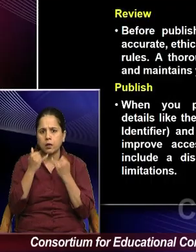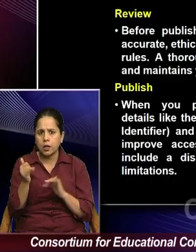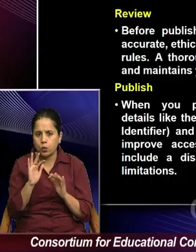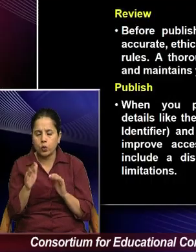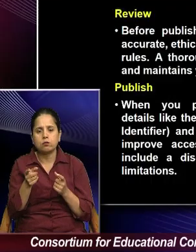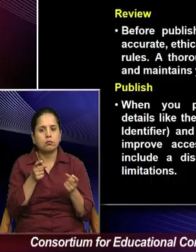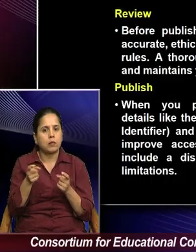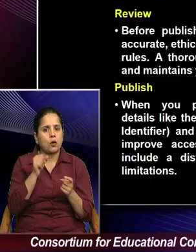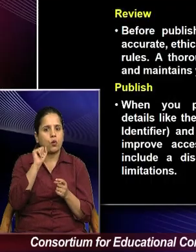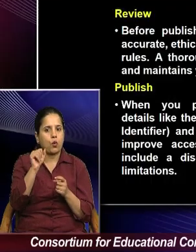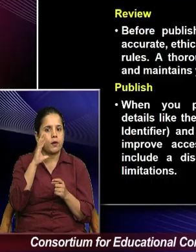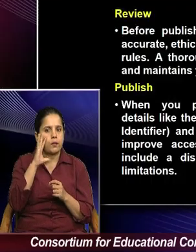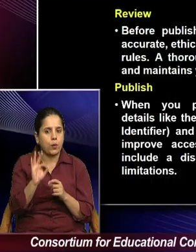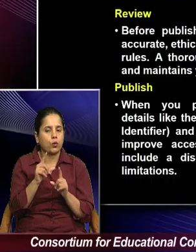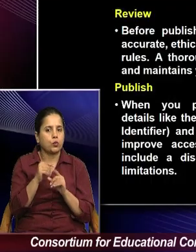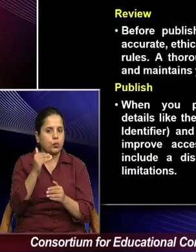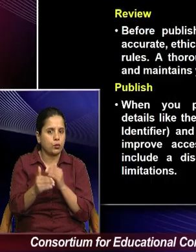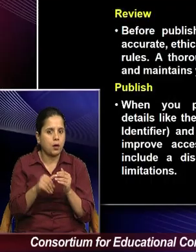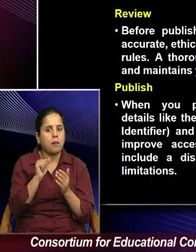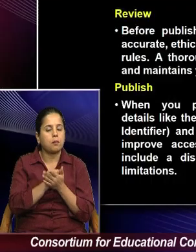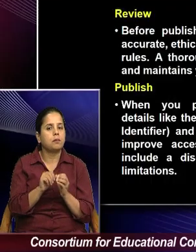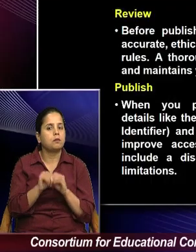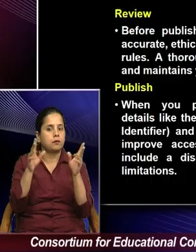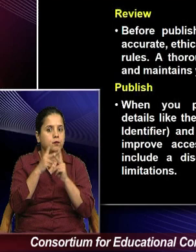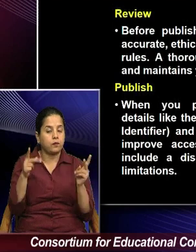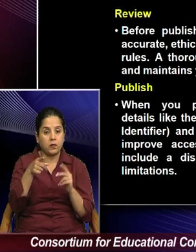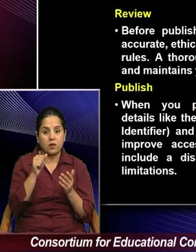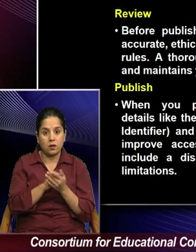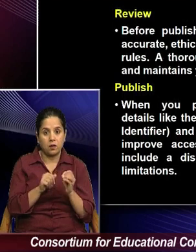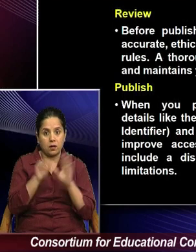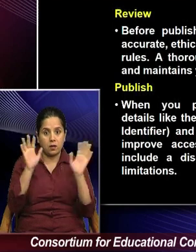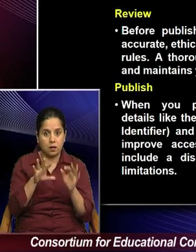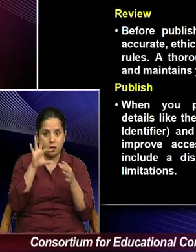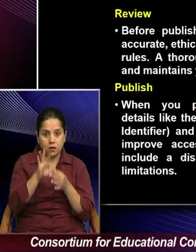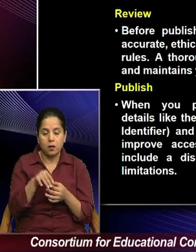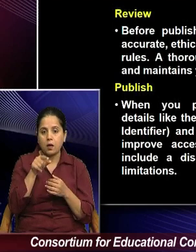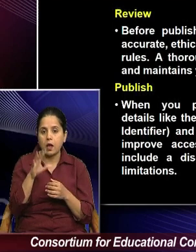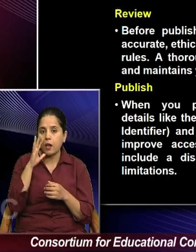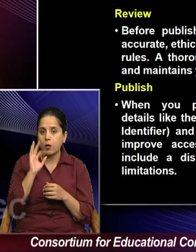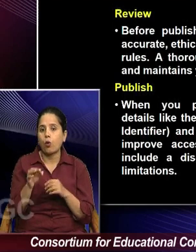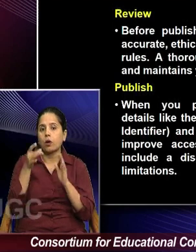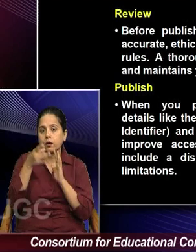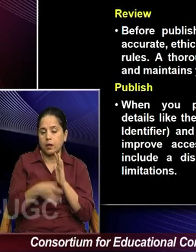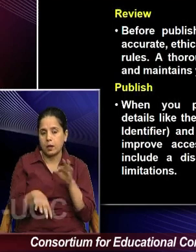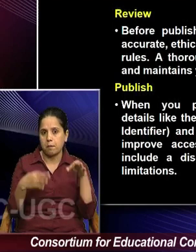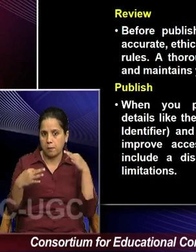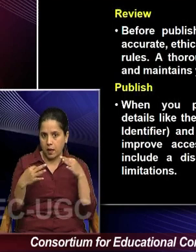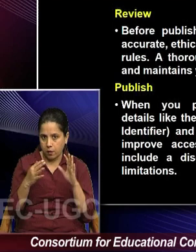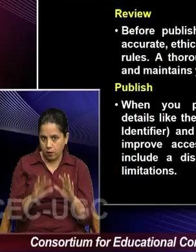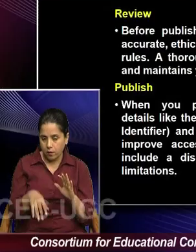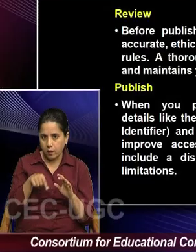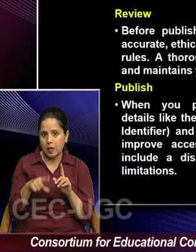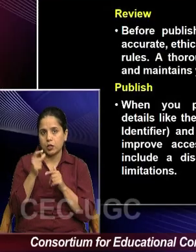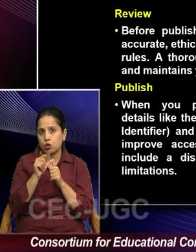maintains your credibility. Publish. When you publish, include essential details like paper's